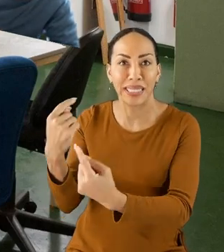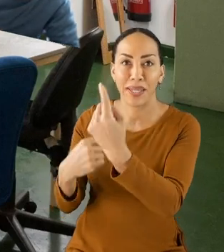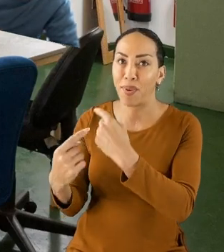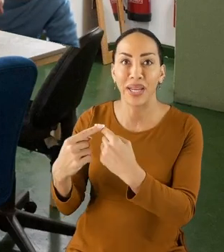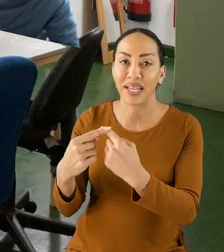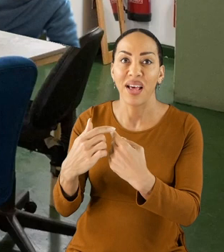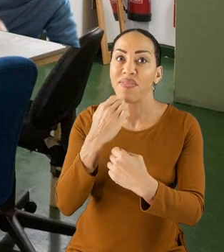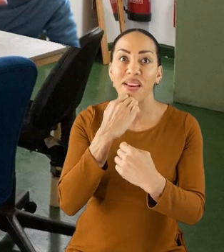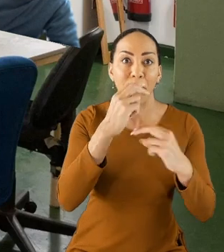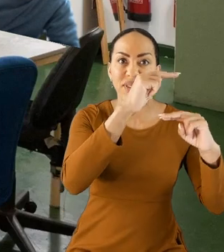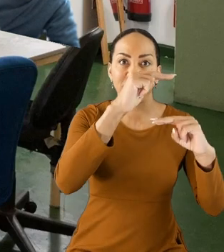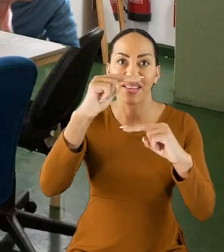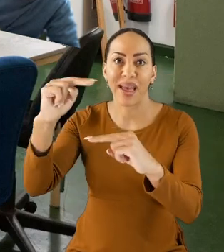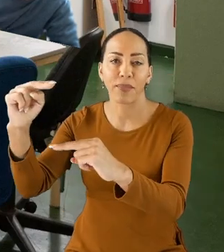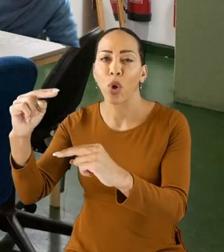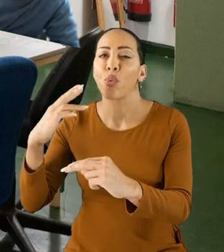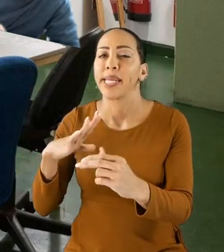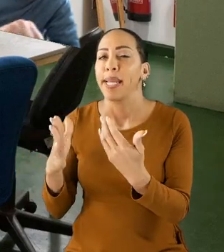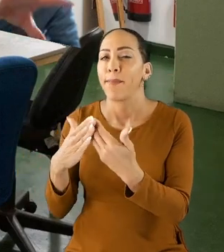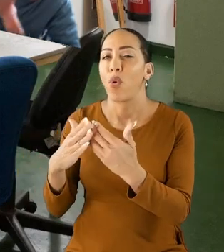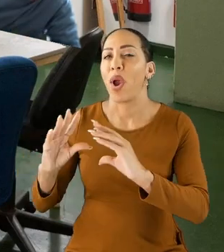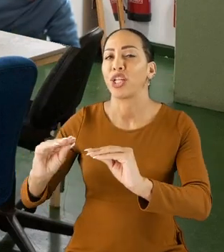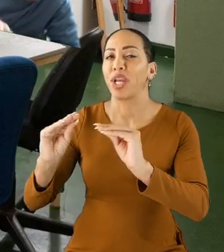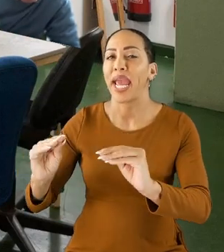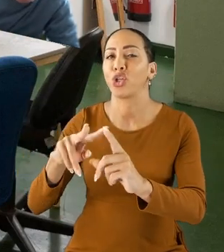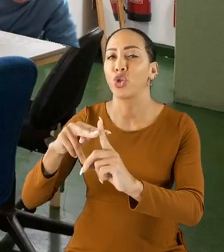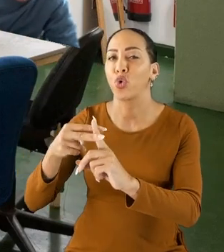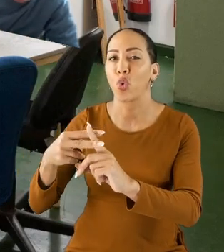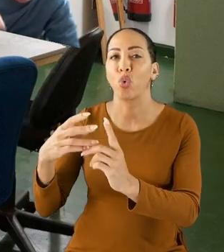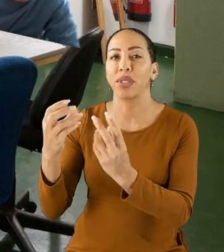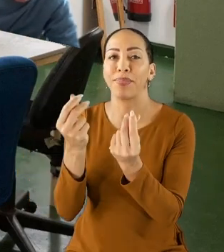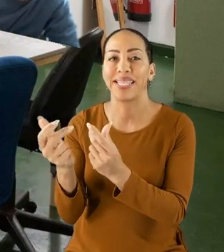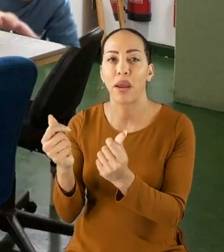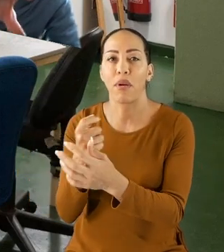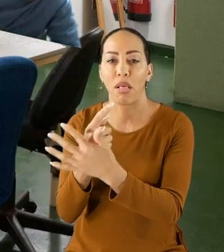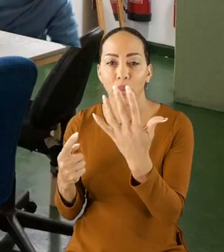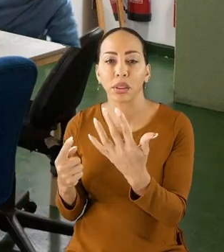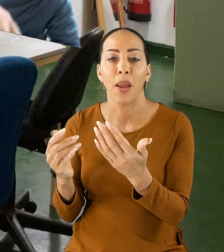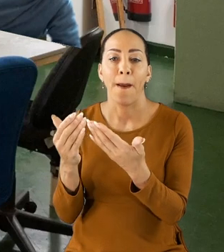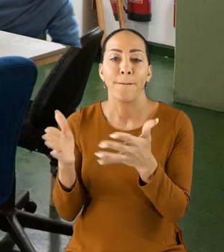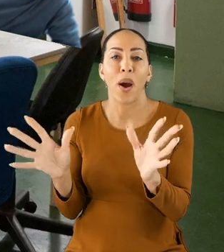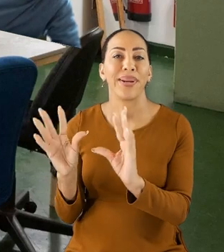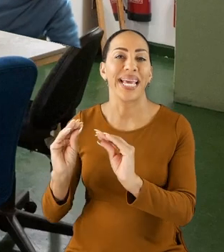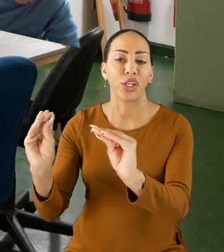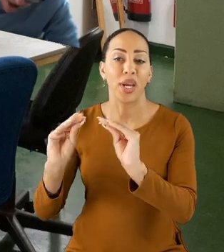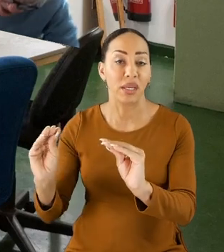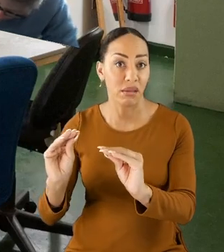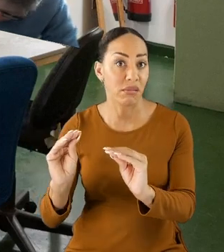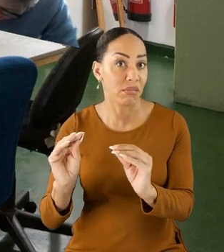we think preparing and finding tools for education, but also tools for public education, which could use this